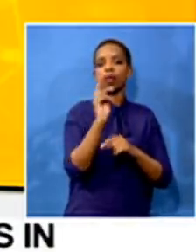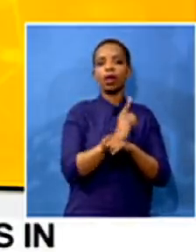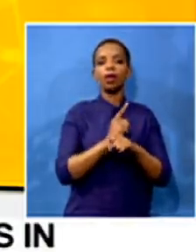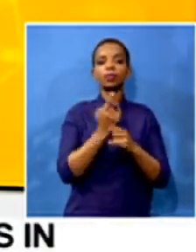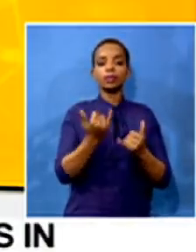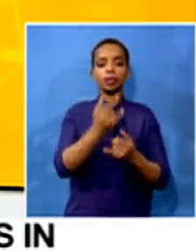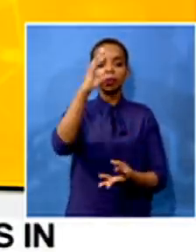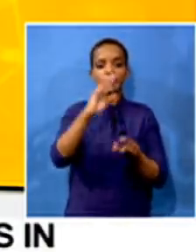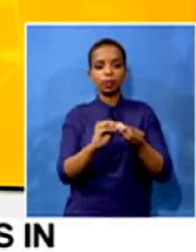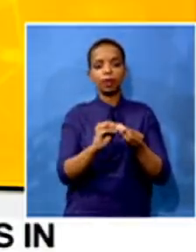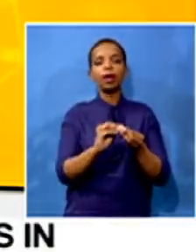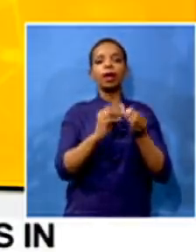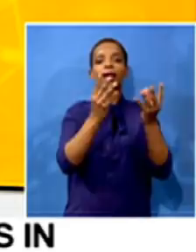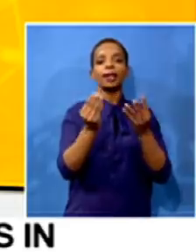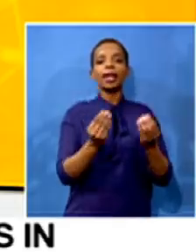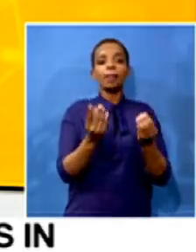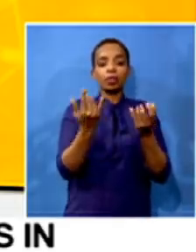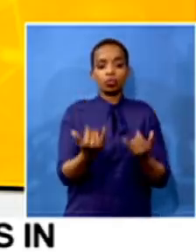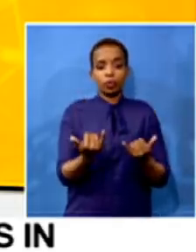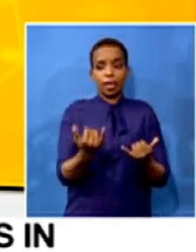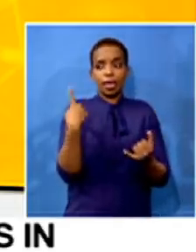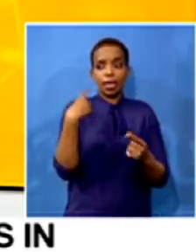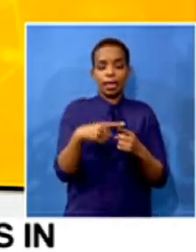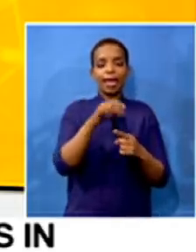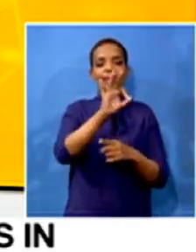number of confirmed infections to date to